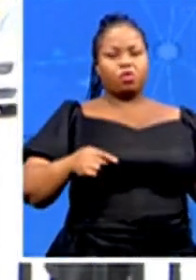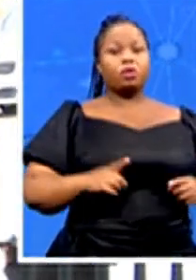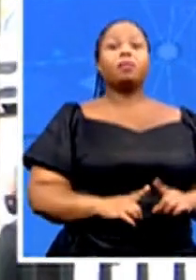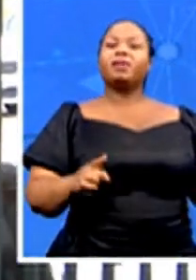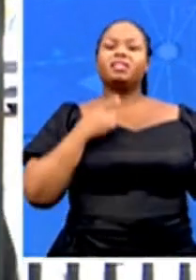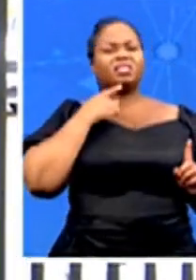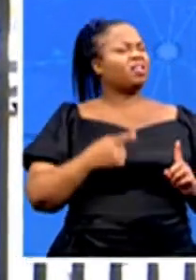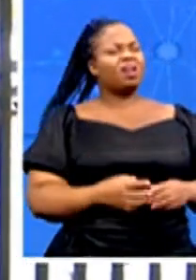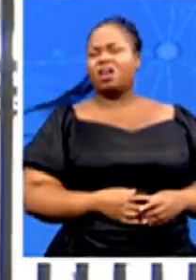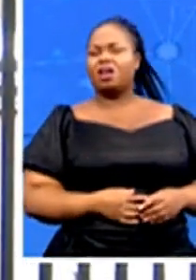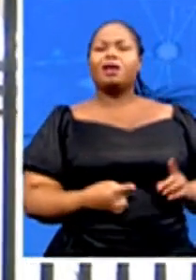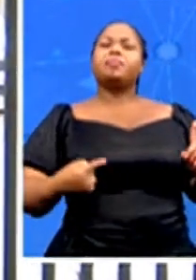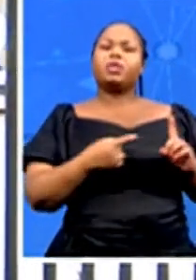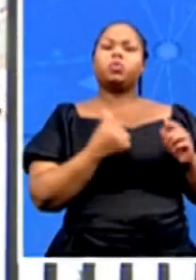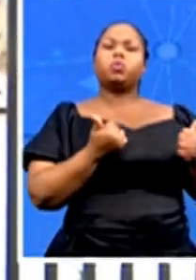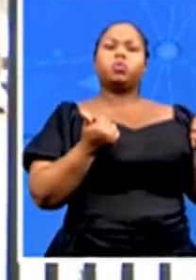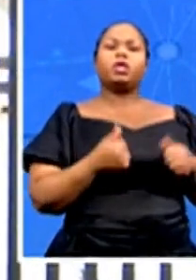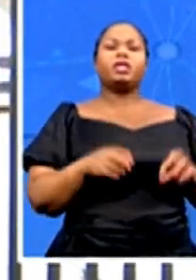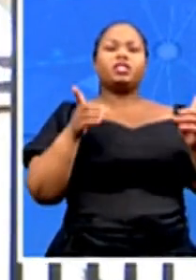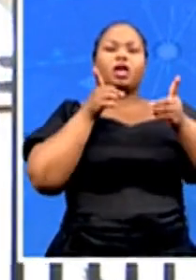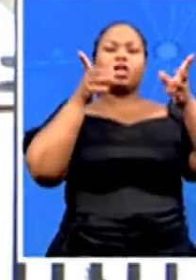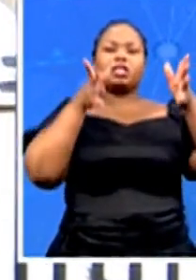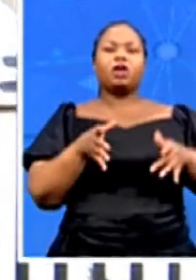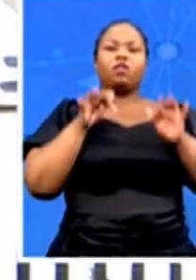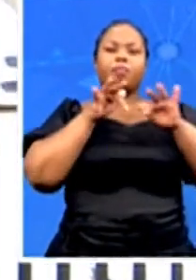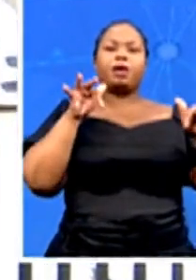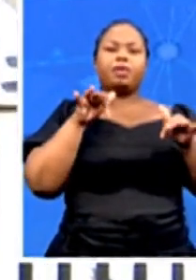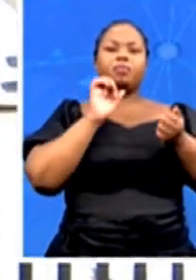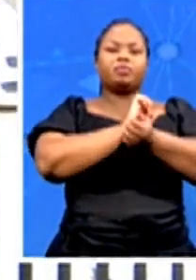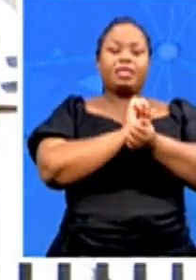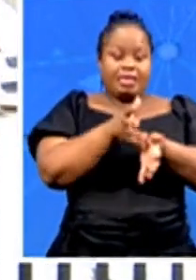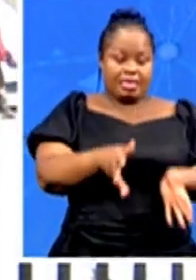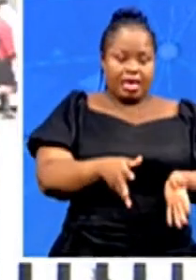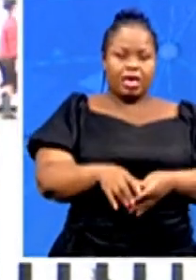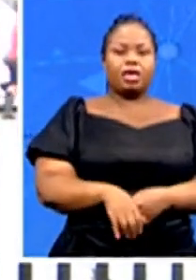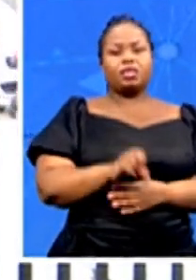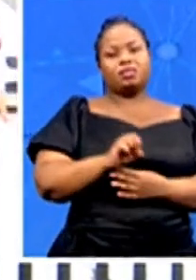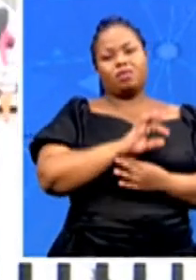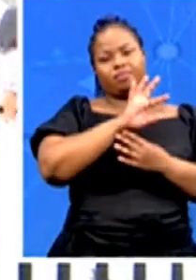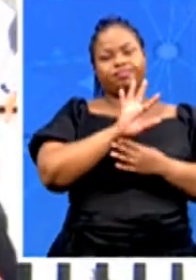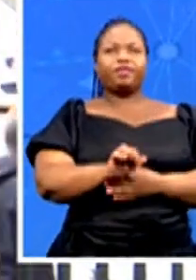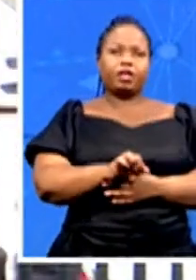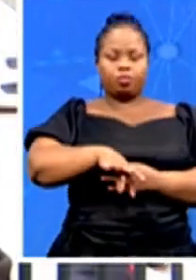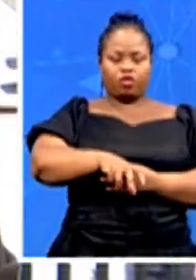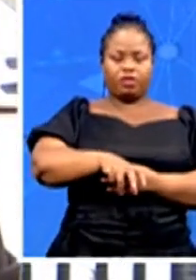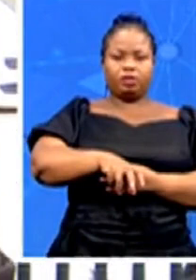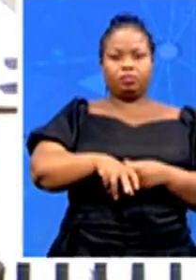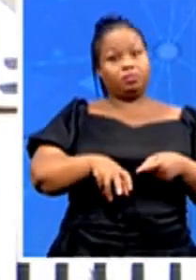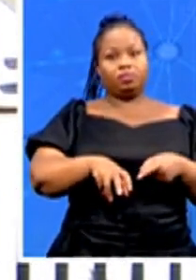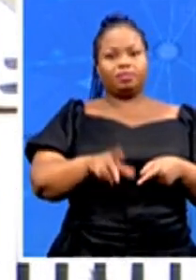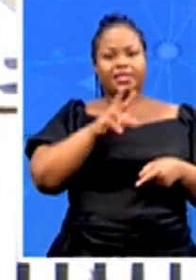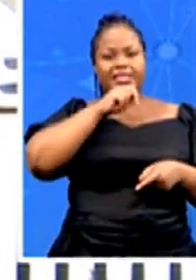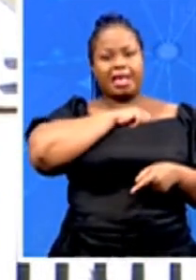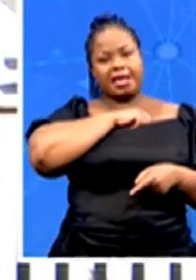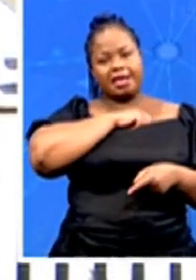Public Prosecution in the province of KwaZulu-Natal. And so today they are gearing up and they are ready. Of course, what is likely